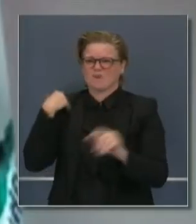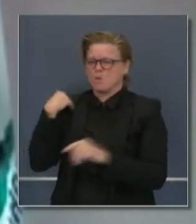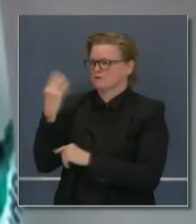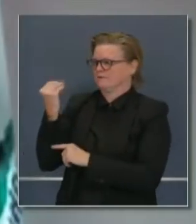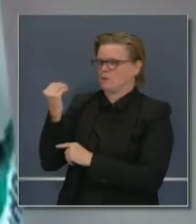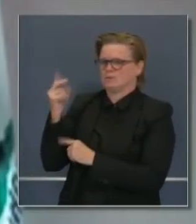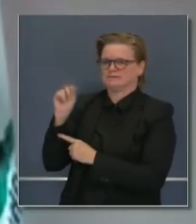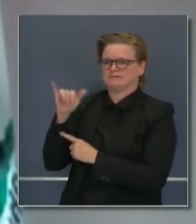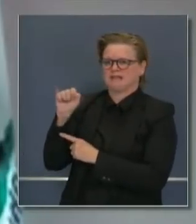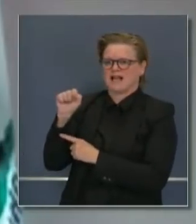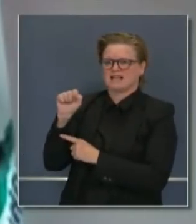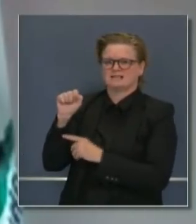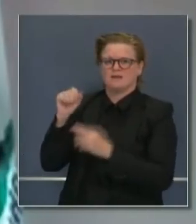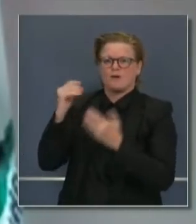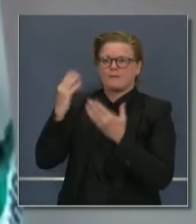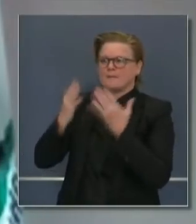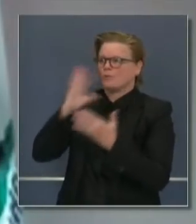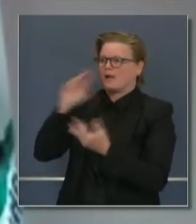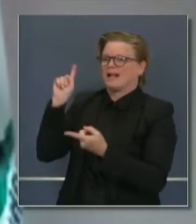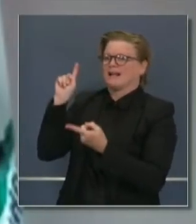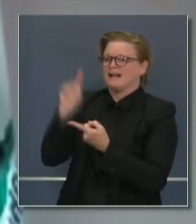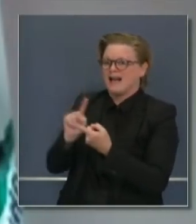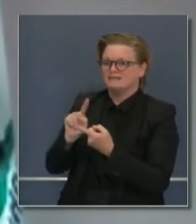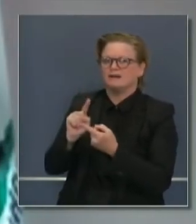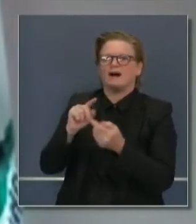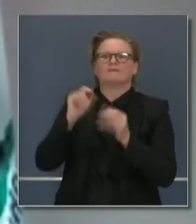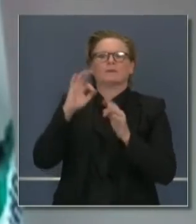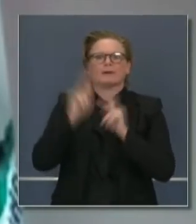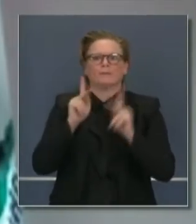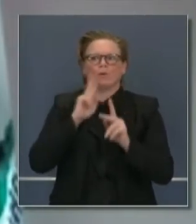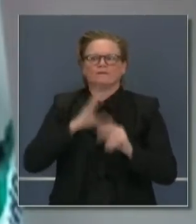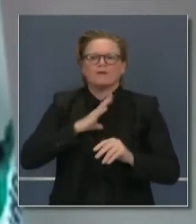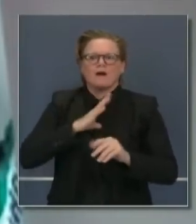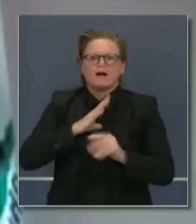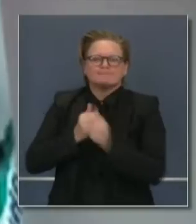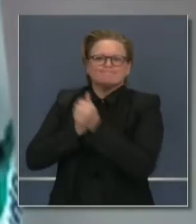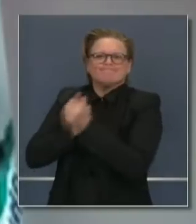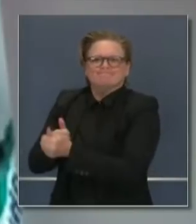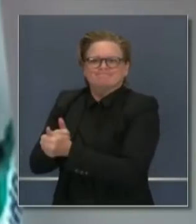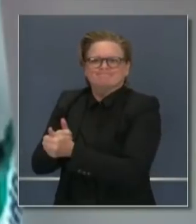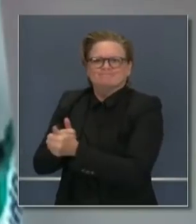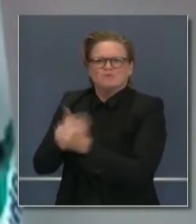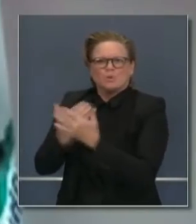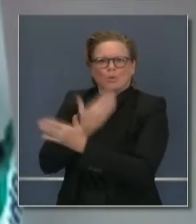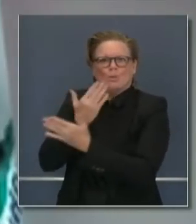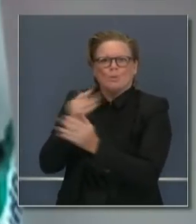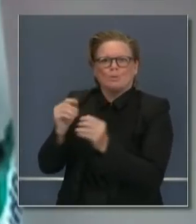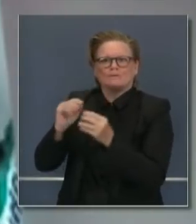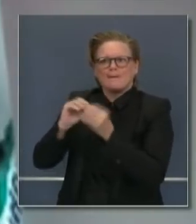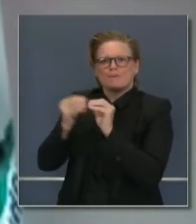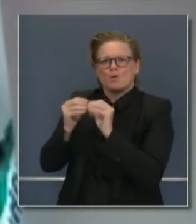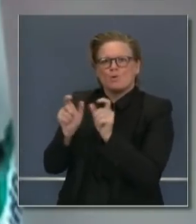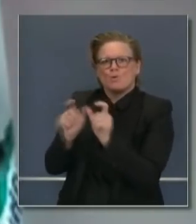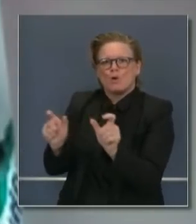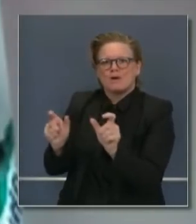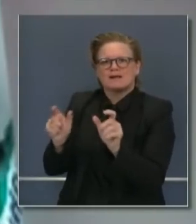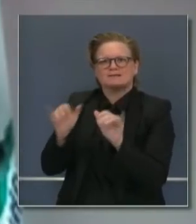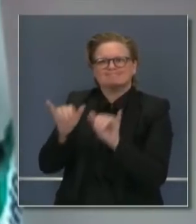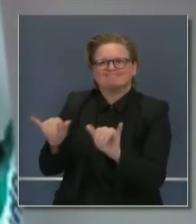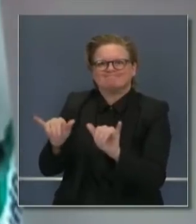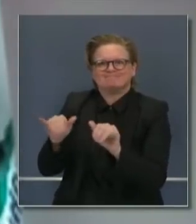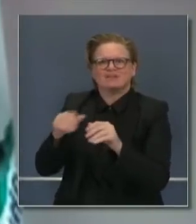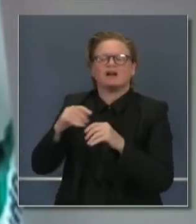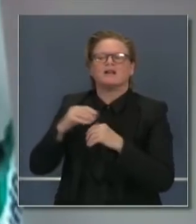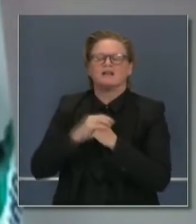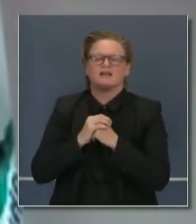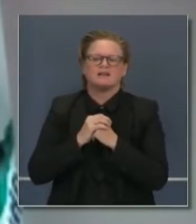use this as an important tool to reduce transmission. So stay tuned on that. A lot of work with our county partners on it, and very soon